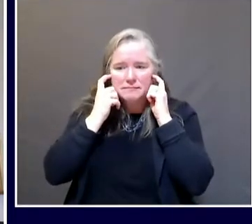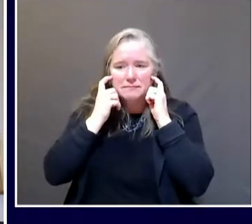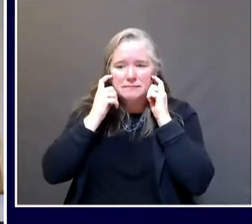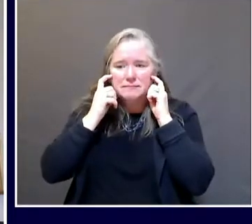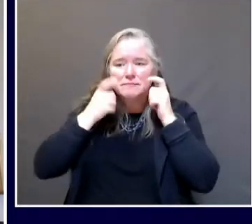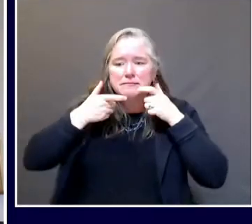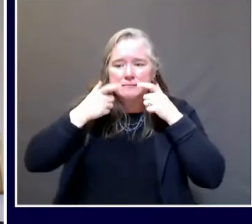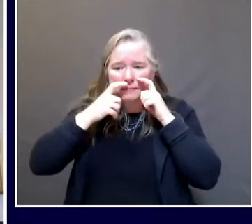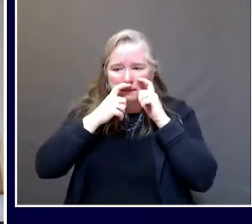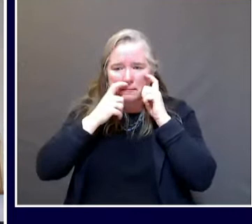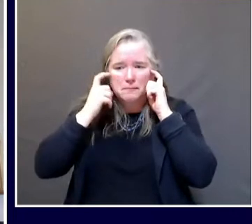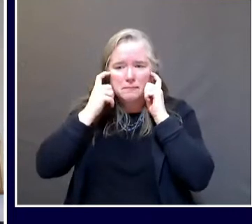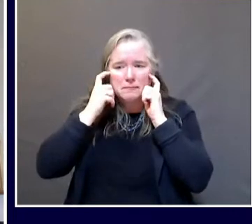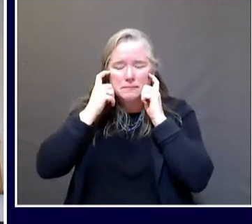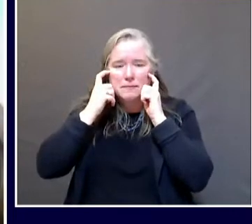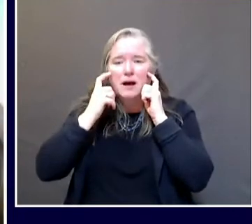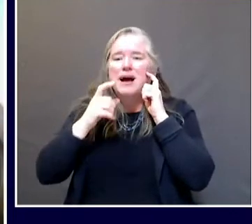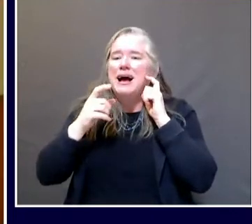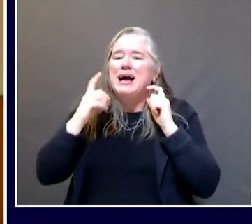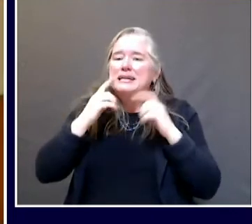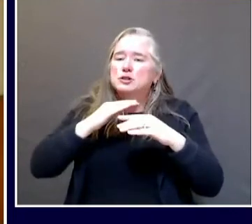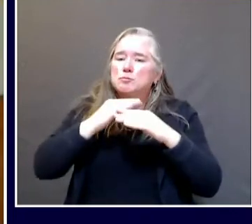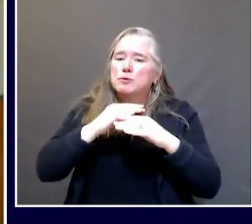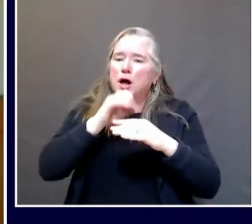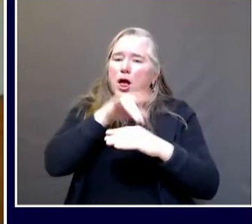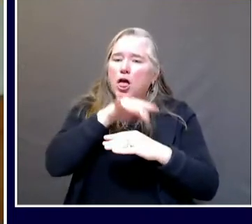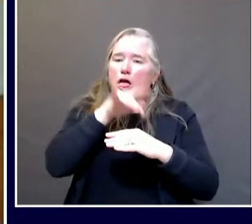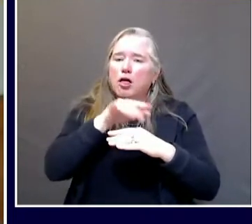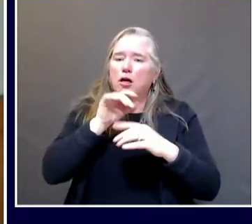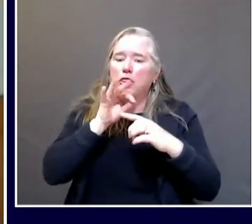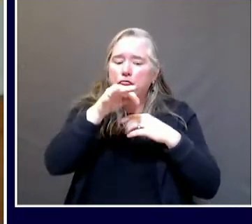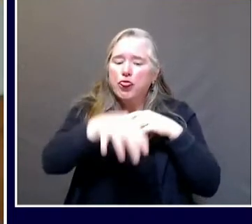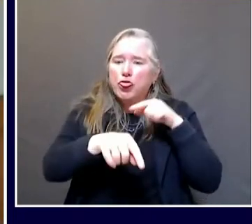contaminating particles on food. Yeah. And